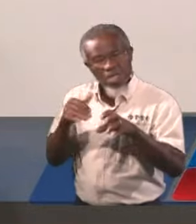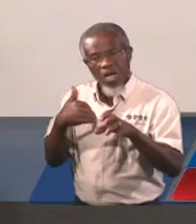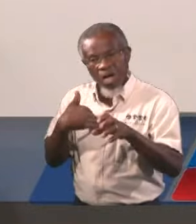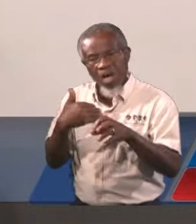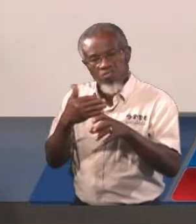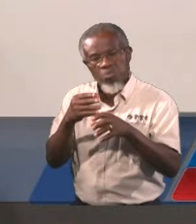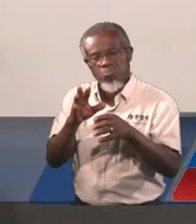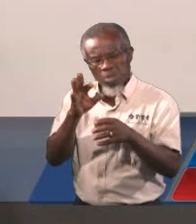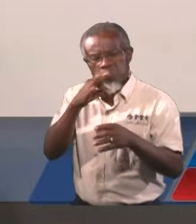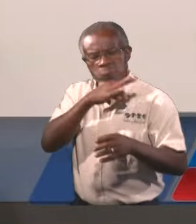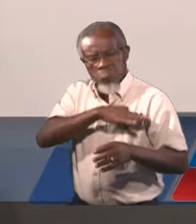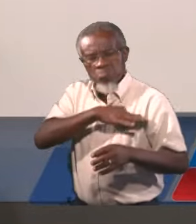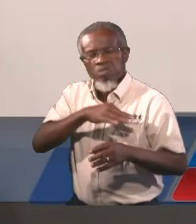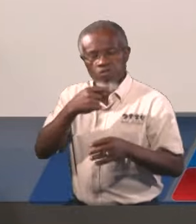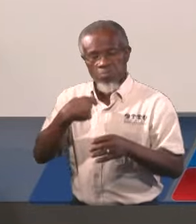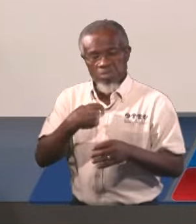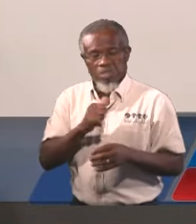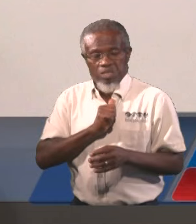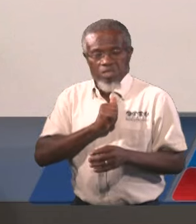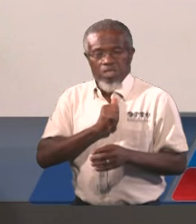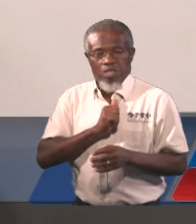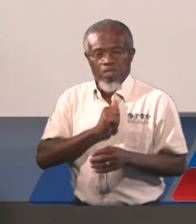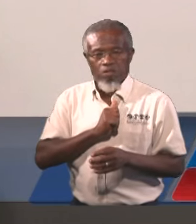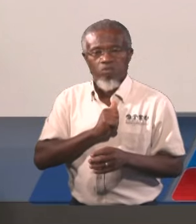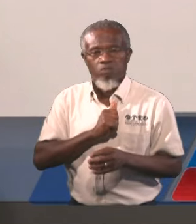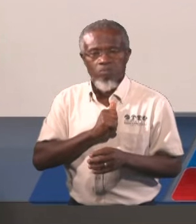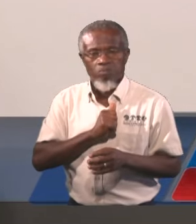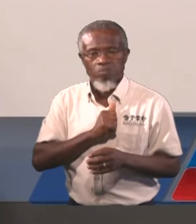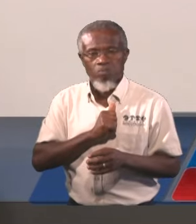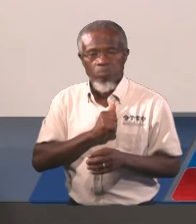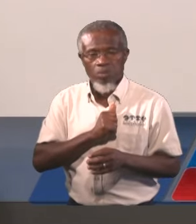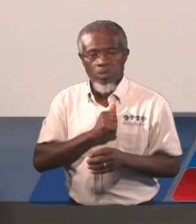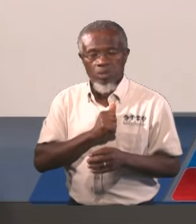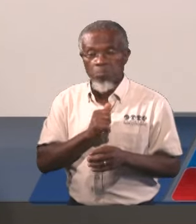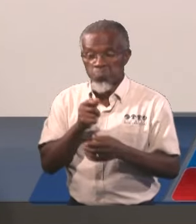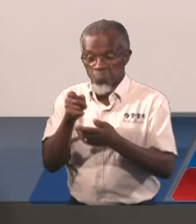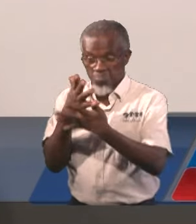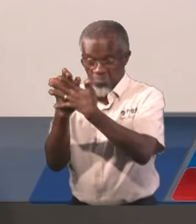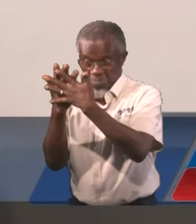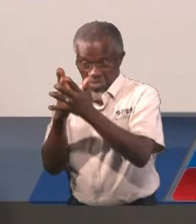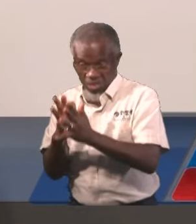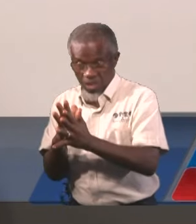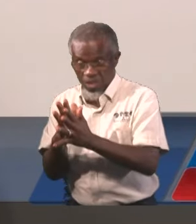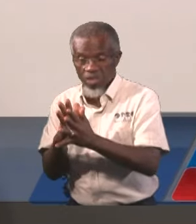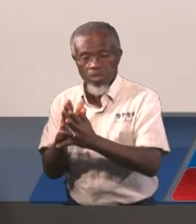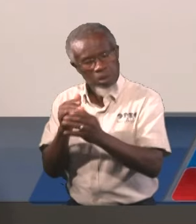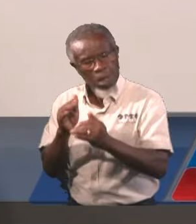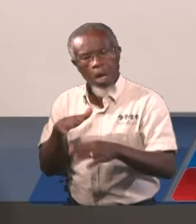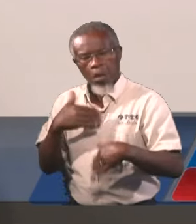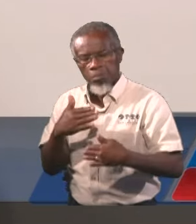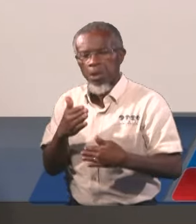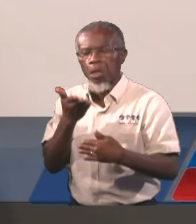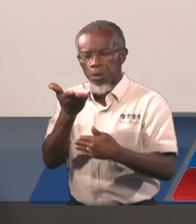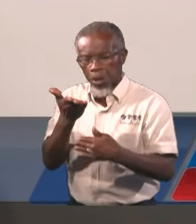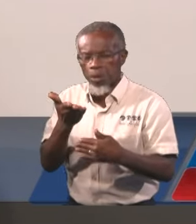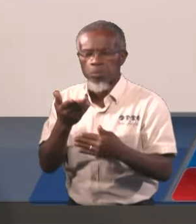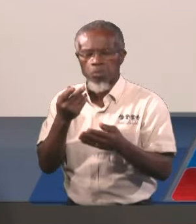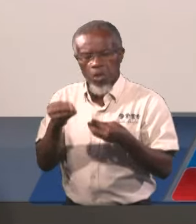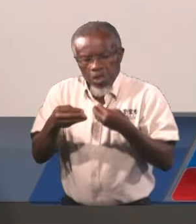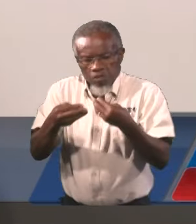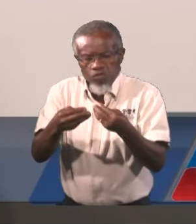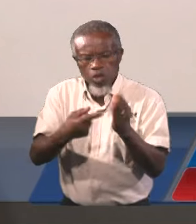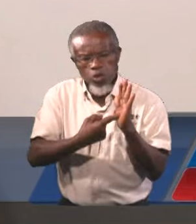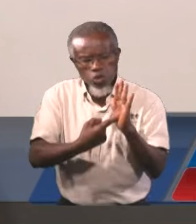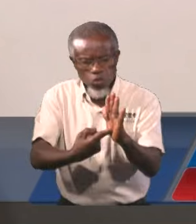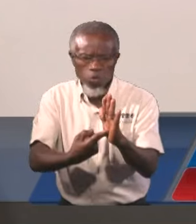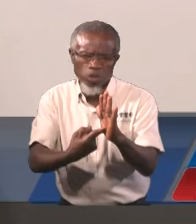them. The inmates quickly adopted my style, quickly show appreciation for what I was offering to them, which